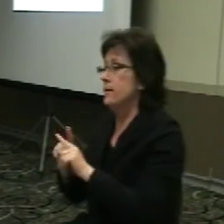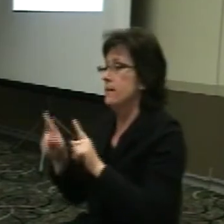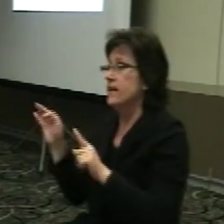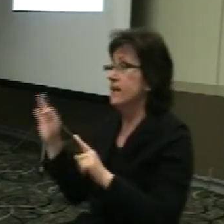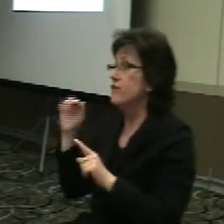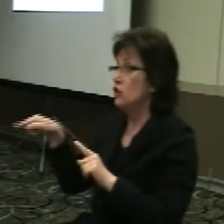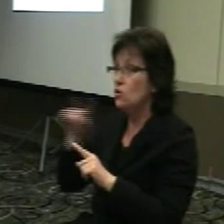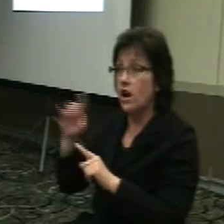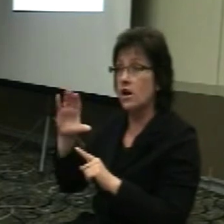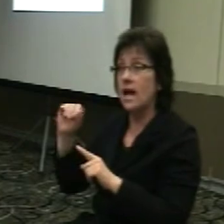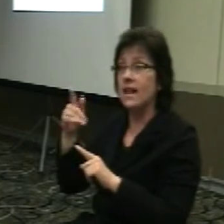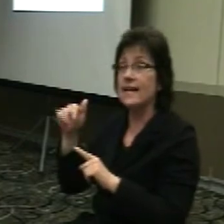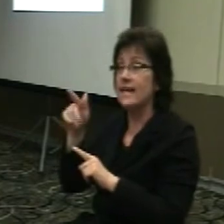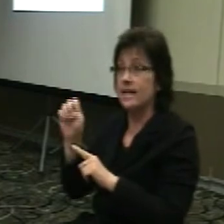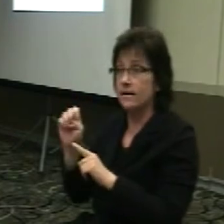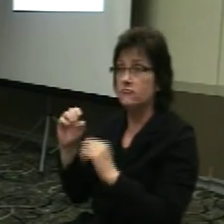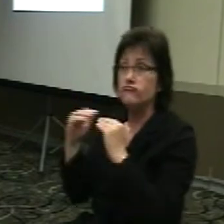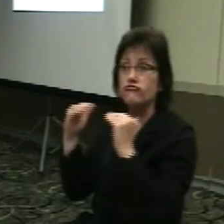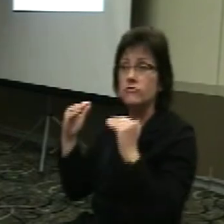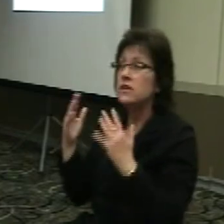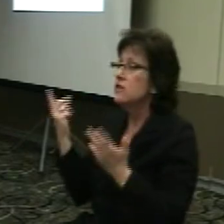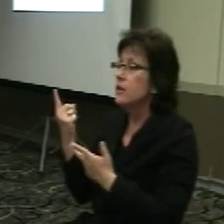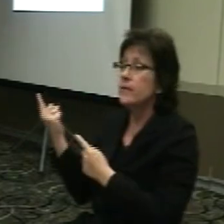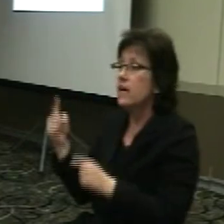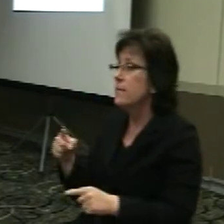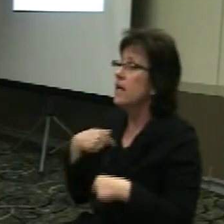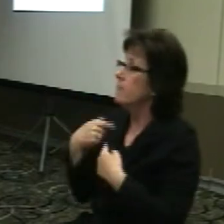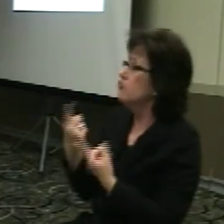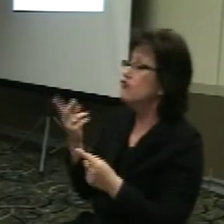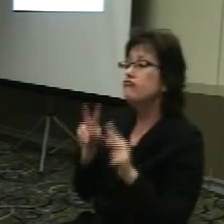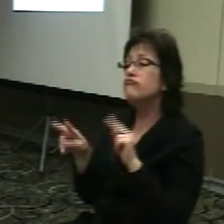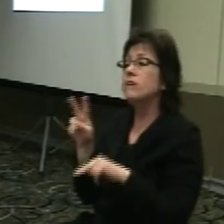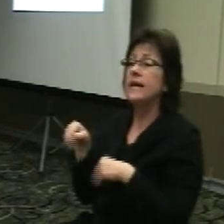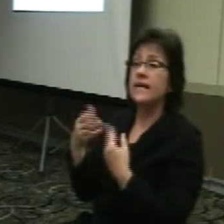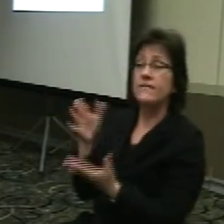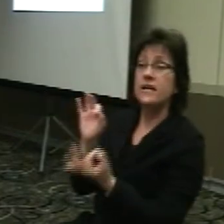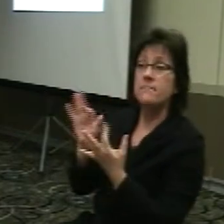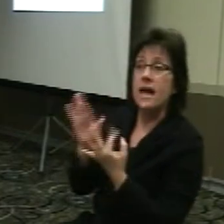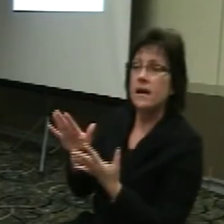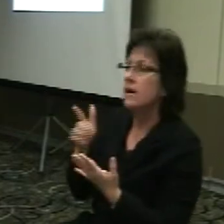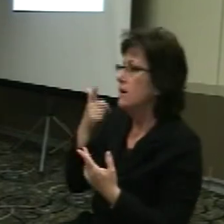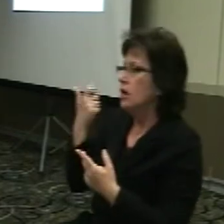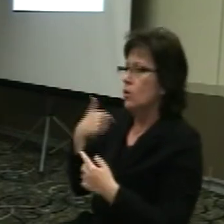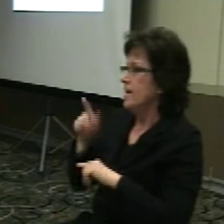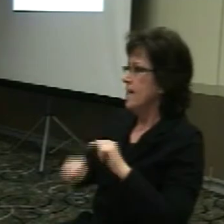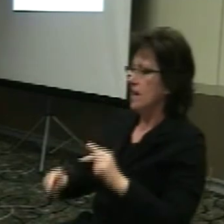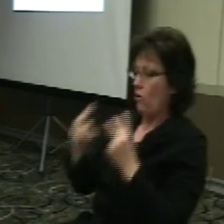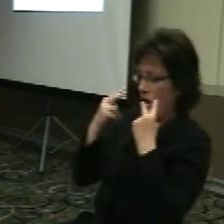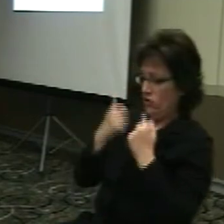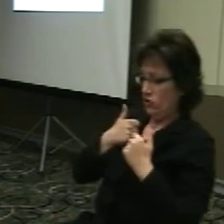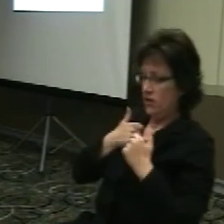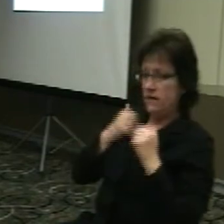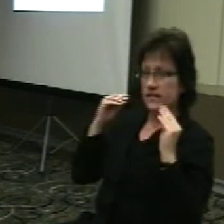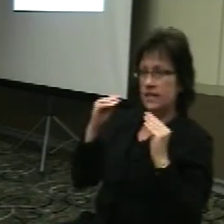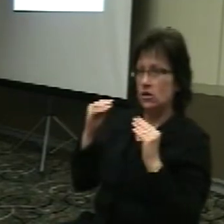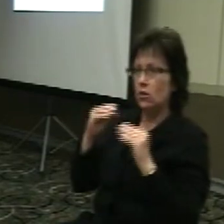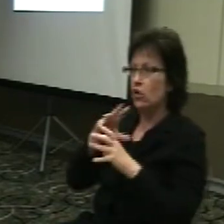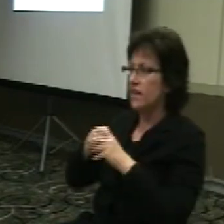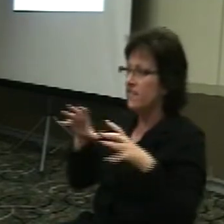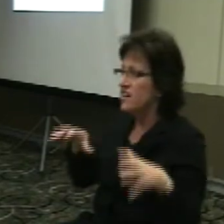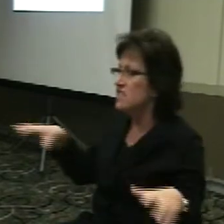a colleague, if you are just someone coming in, I'm just giving you feedback, because we cannot watch ourselves teach. We are in this pond of